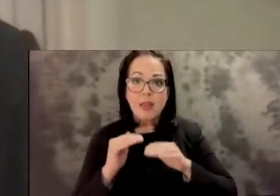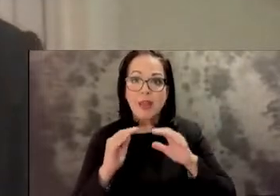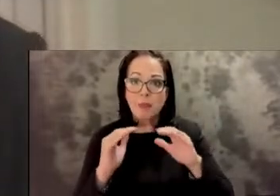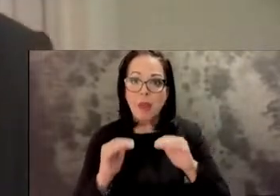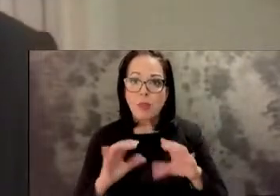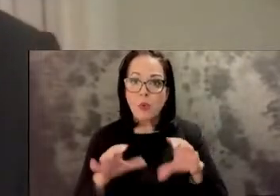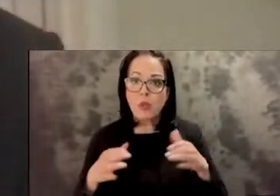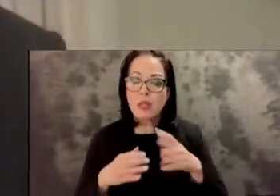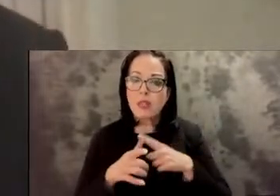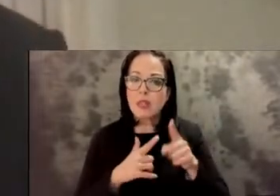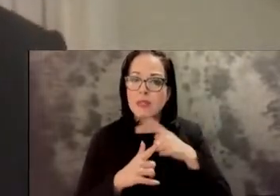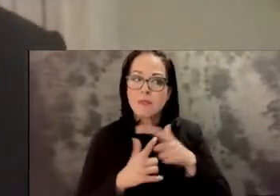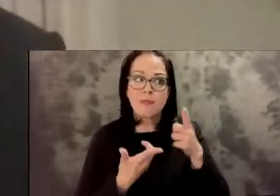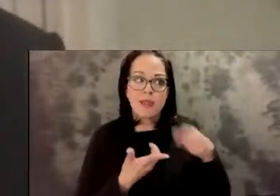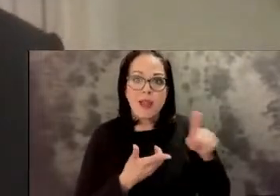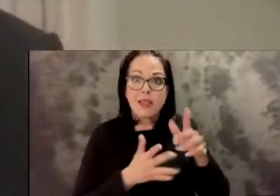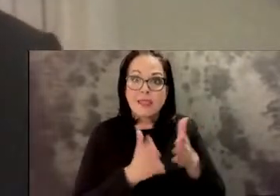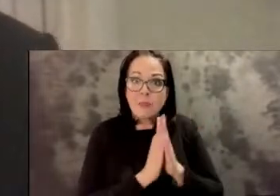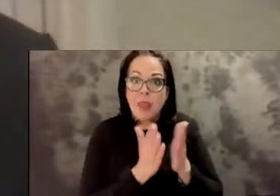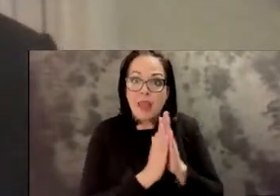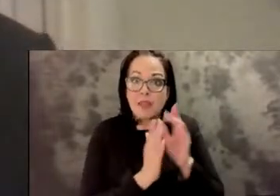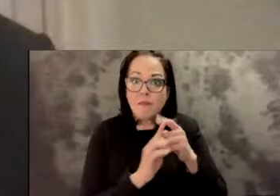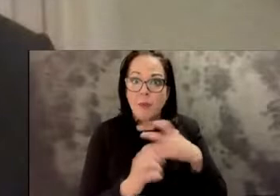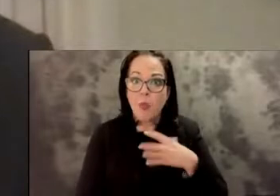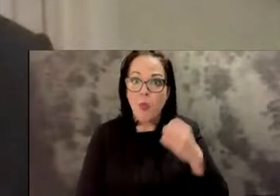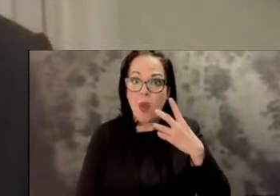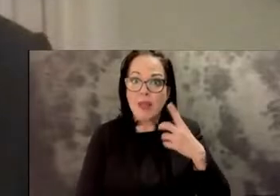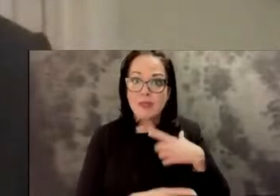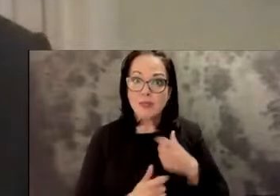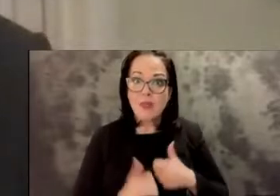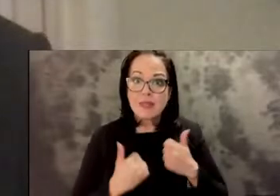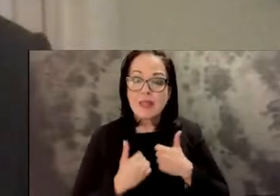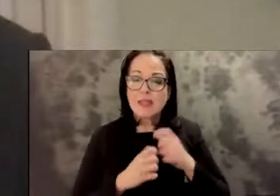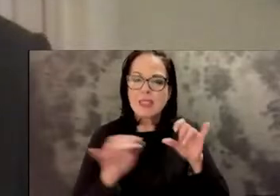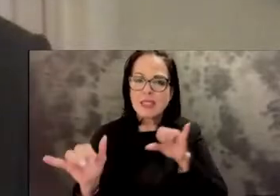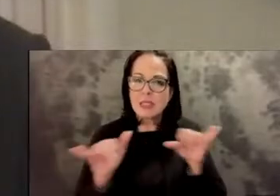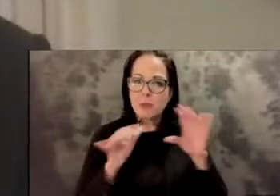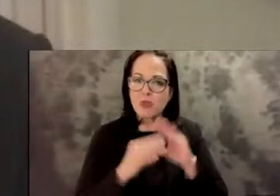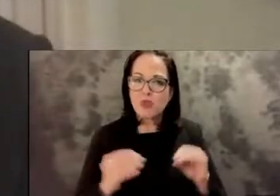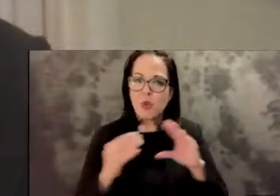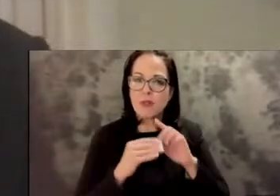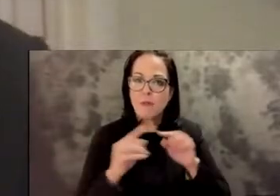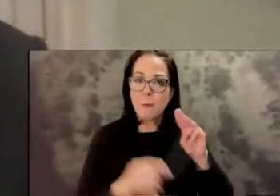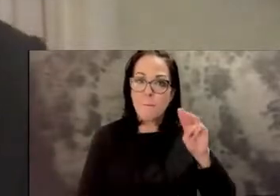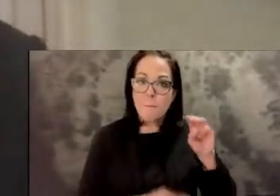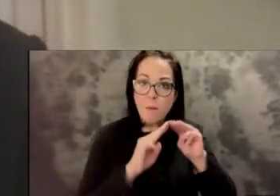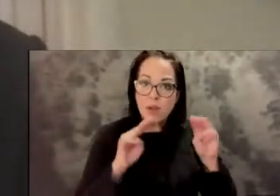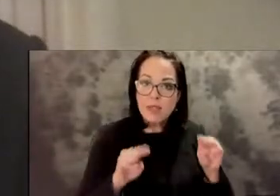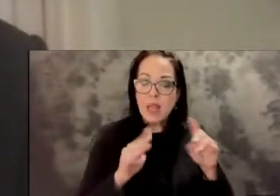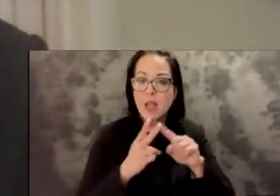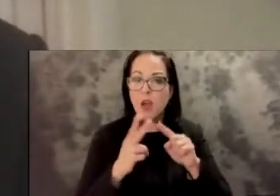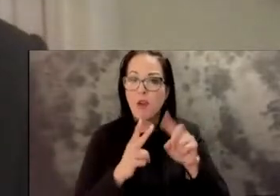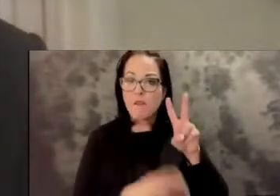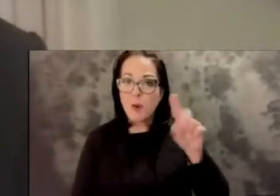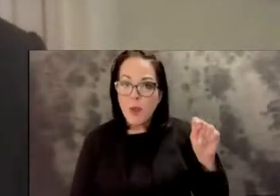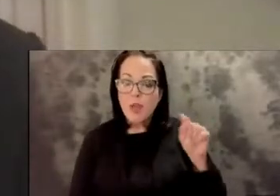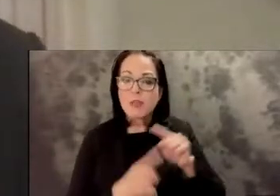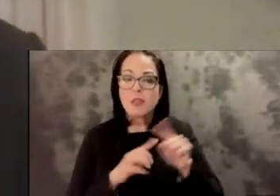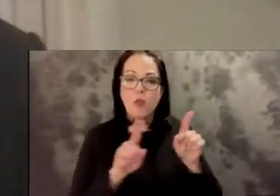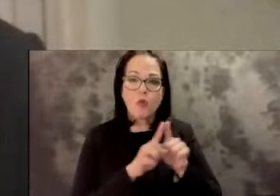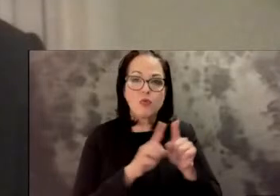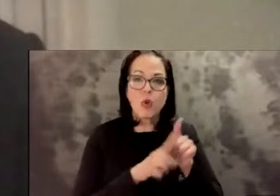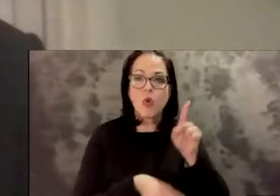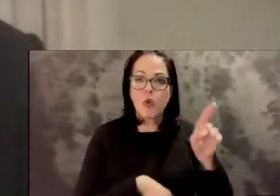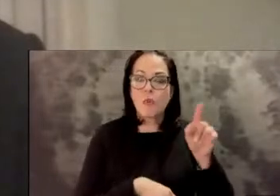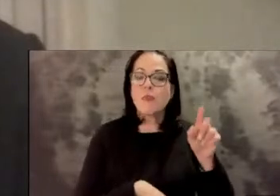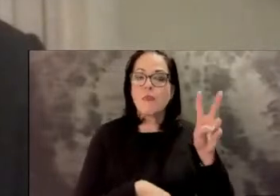white residents. There are similar stories out of Montana, Vermont, and Virginia. Such actions are illegal and invidious